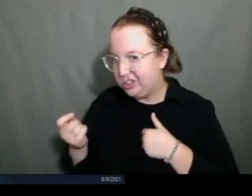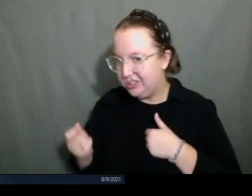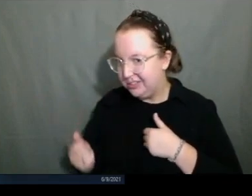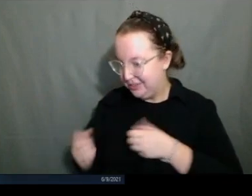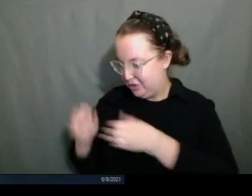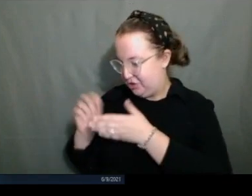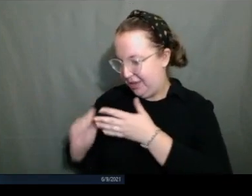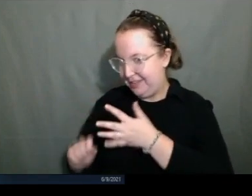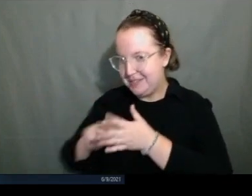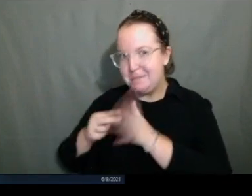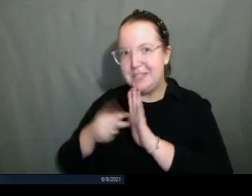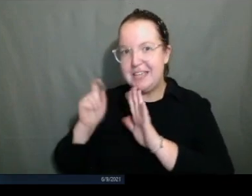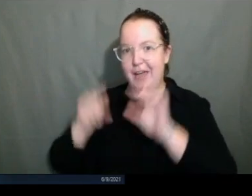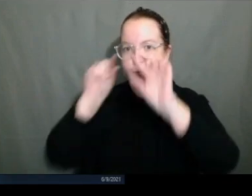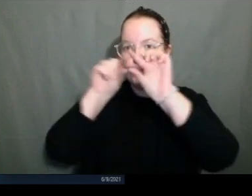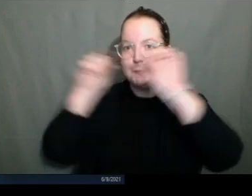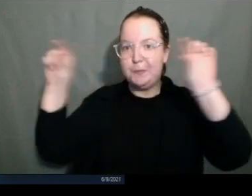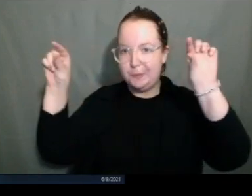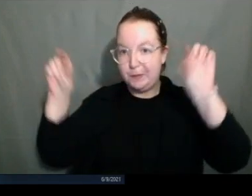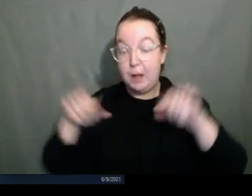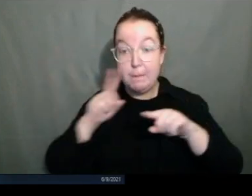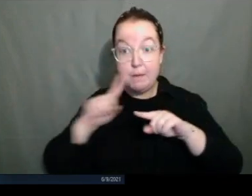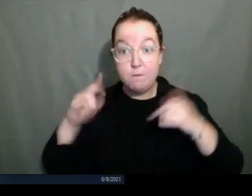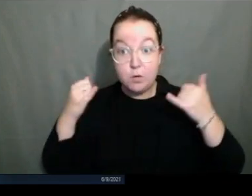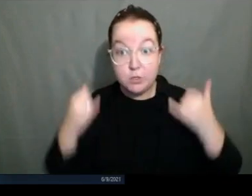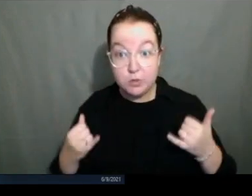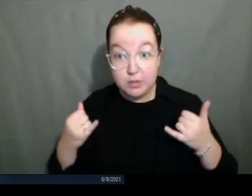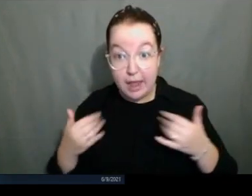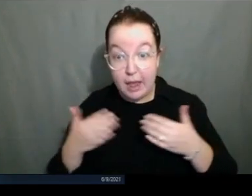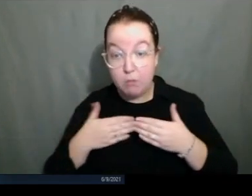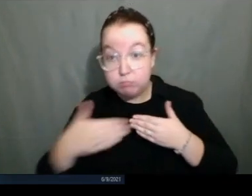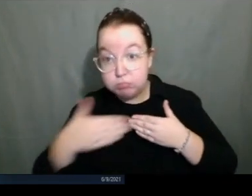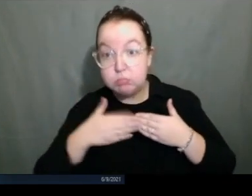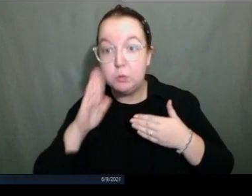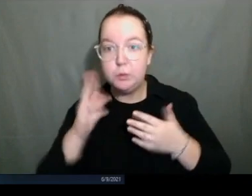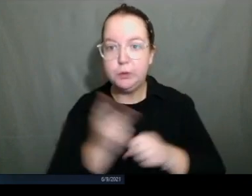But when you're doing the checklist, you'll do it through the checklist.